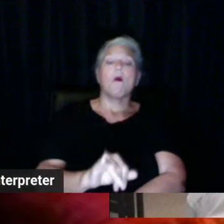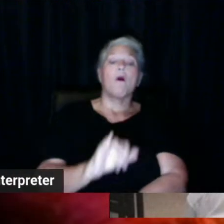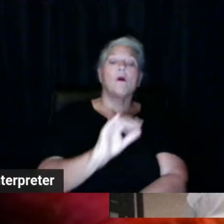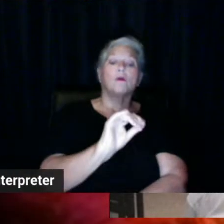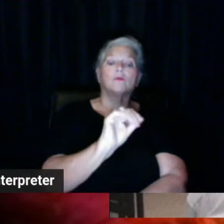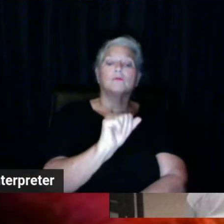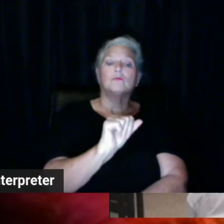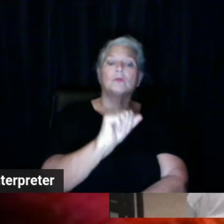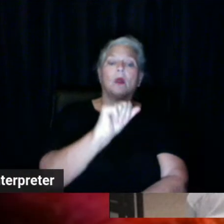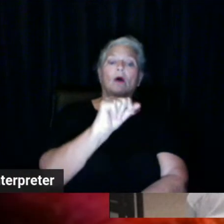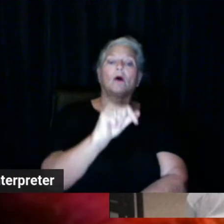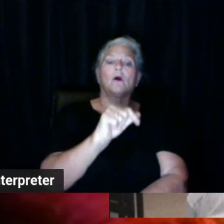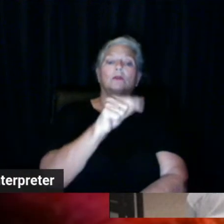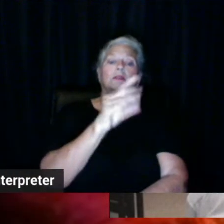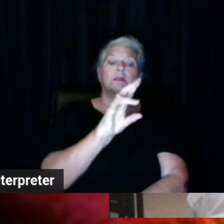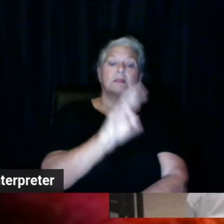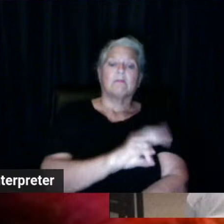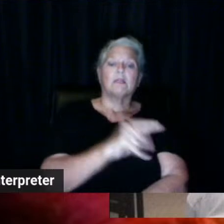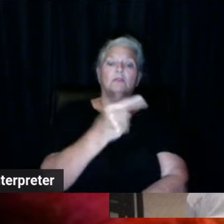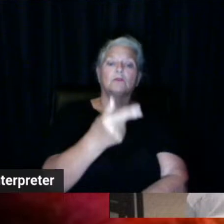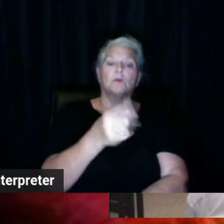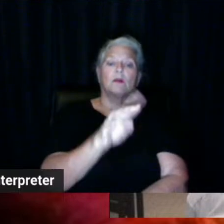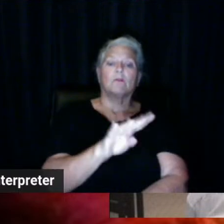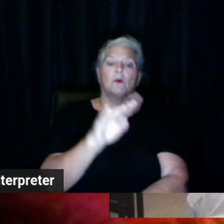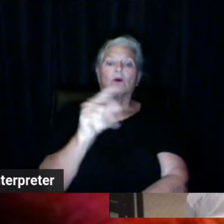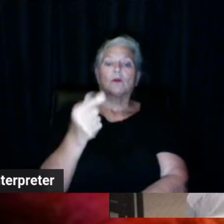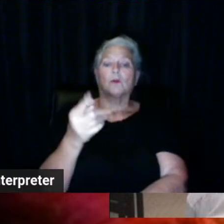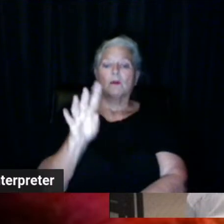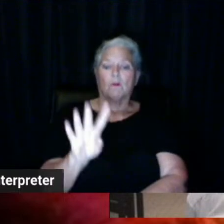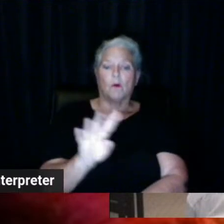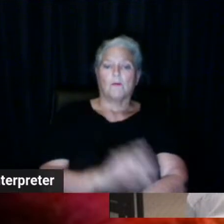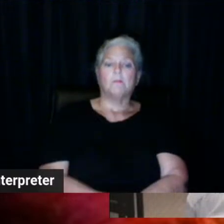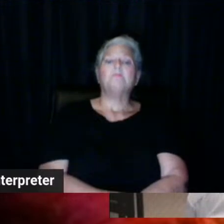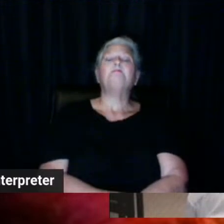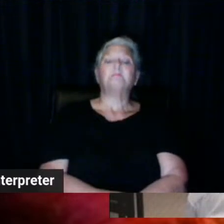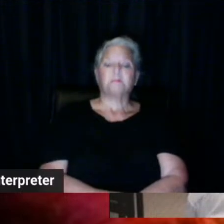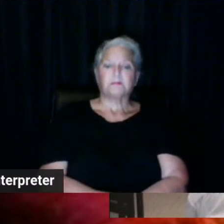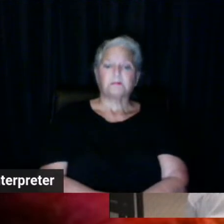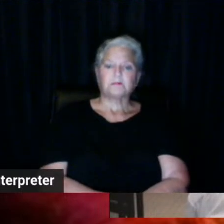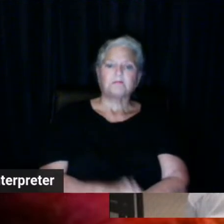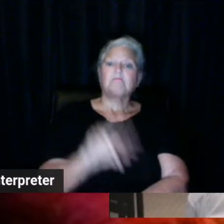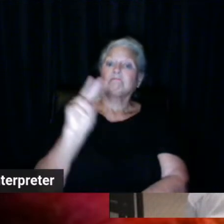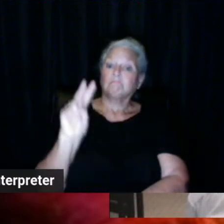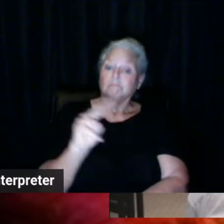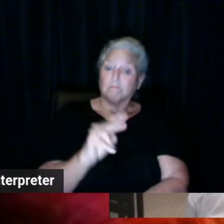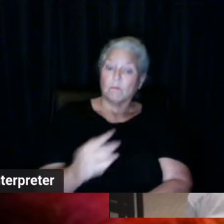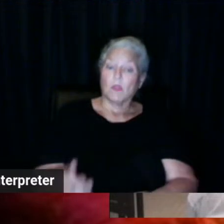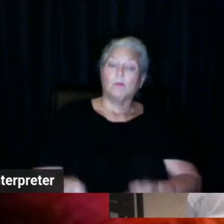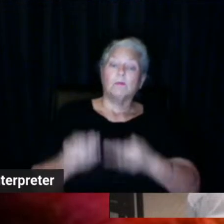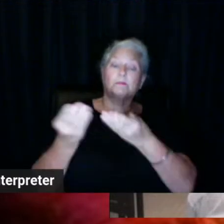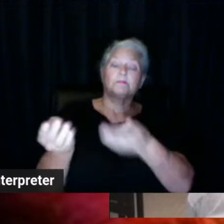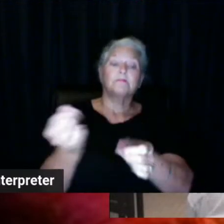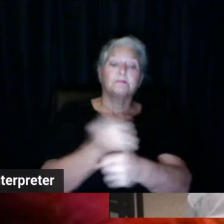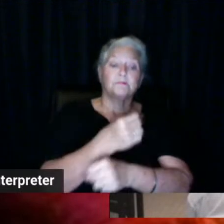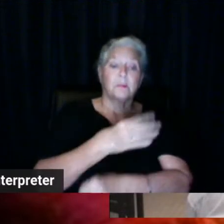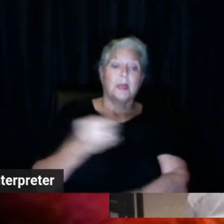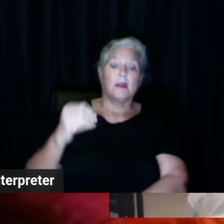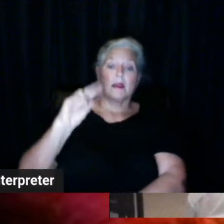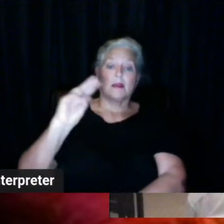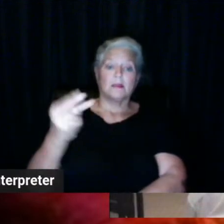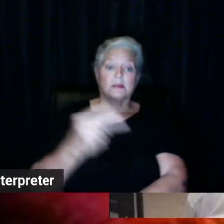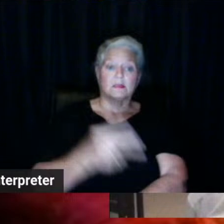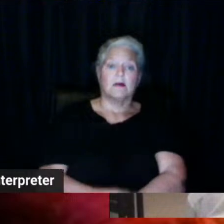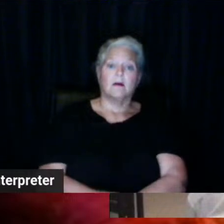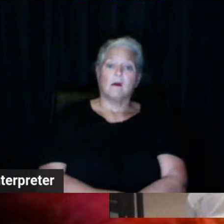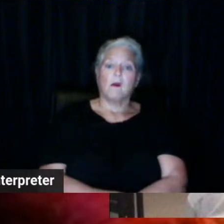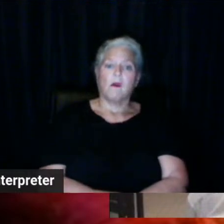25th, 2025. Do I have a second? Second. Motion has been made and seconded. Mr. Duty, do we need anything with police or